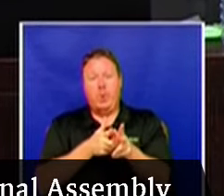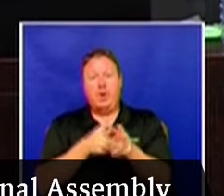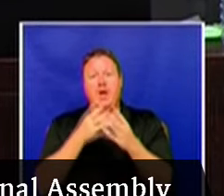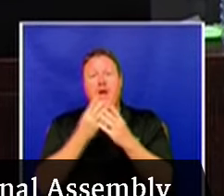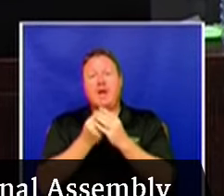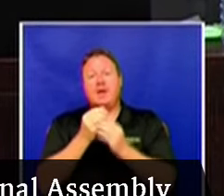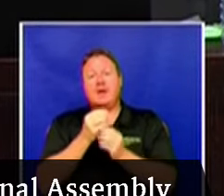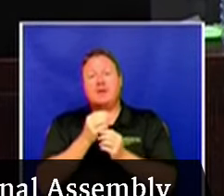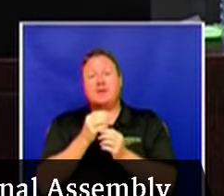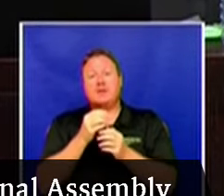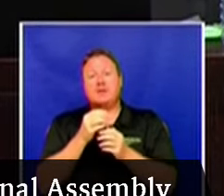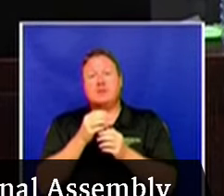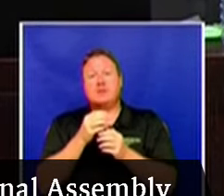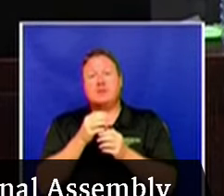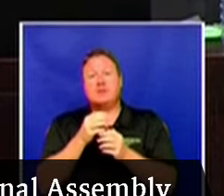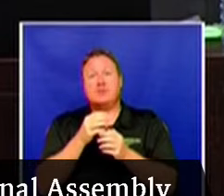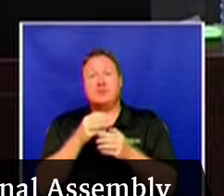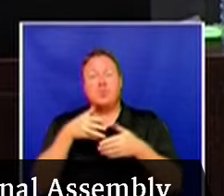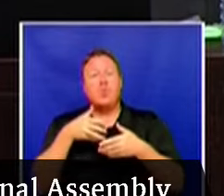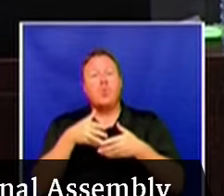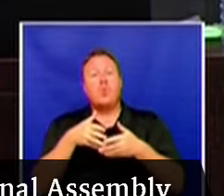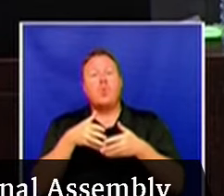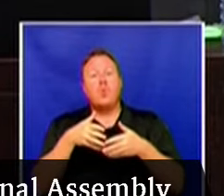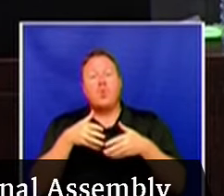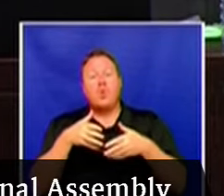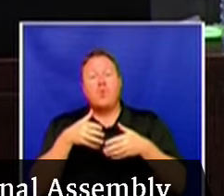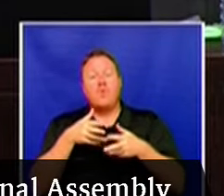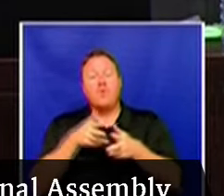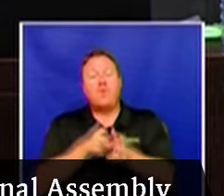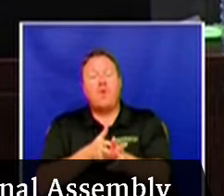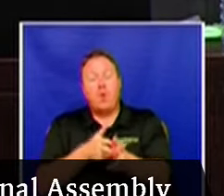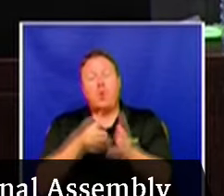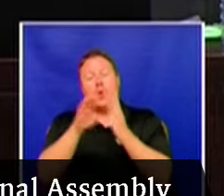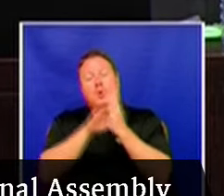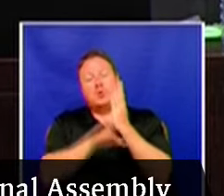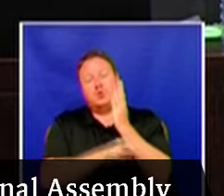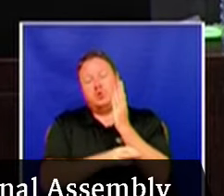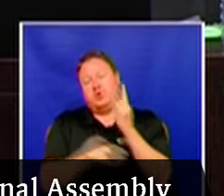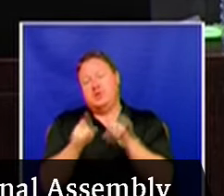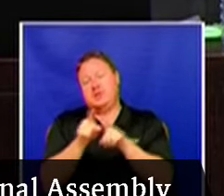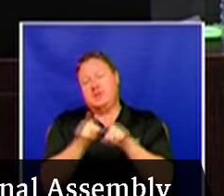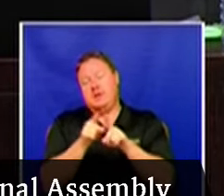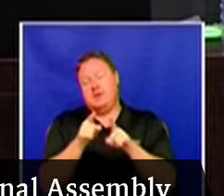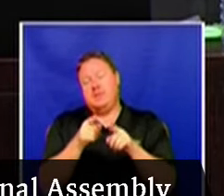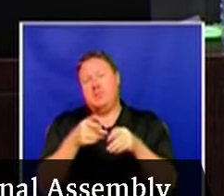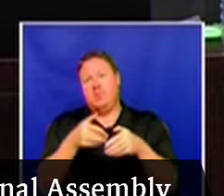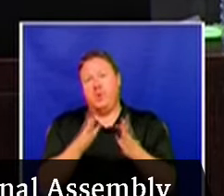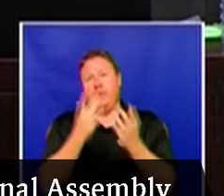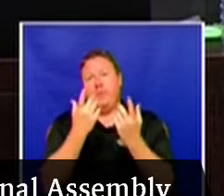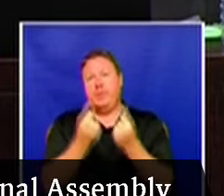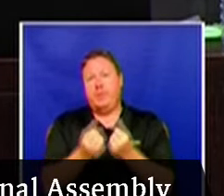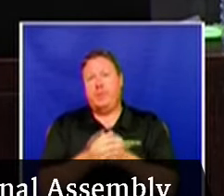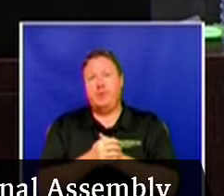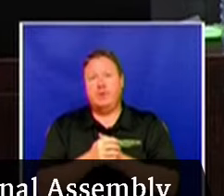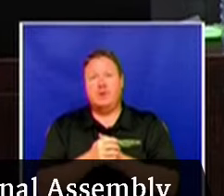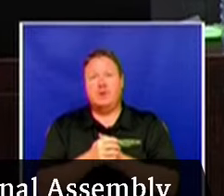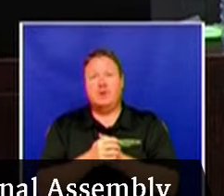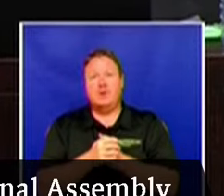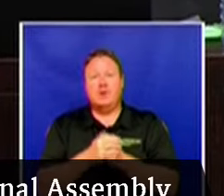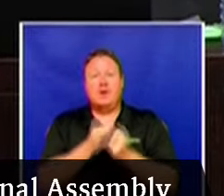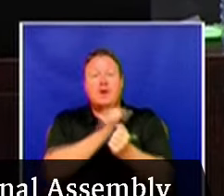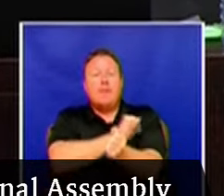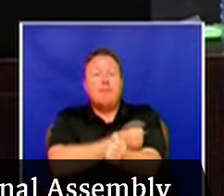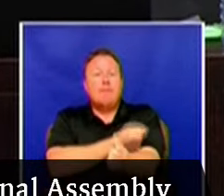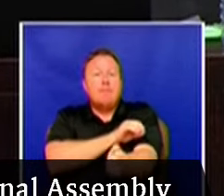ethos that is set out in our constitution. And making them, or empowering them, I would